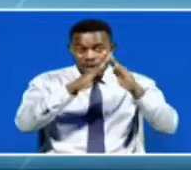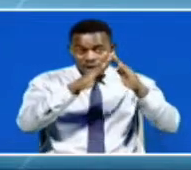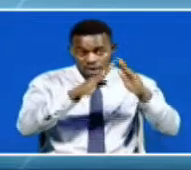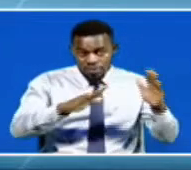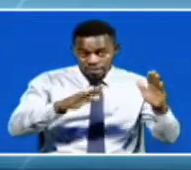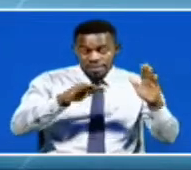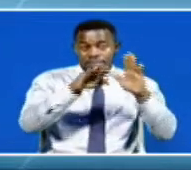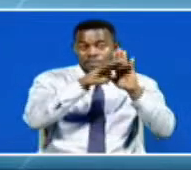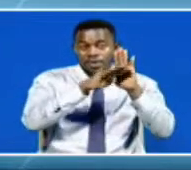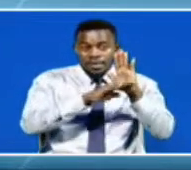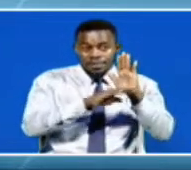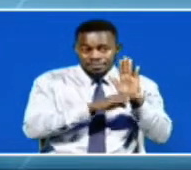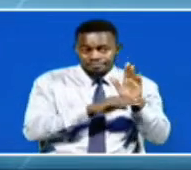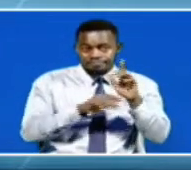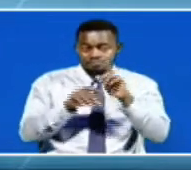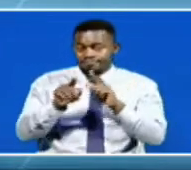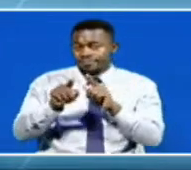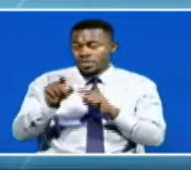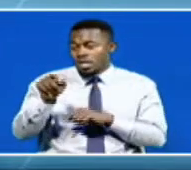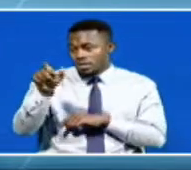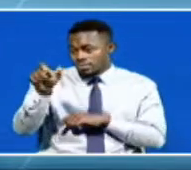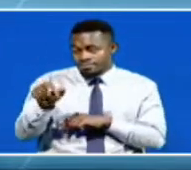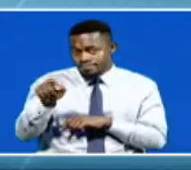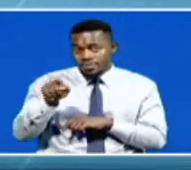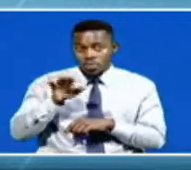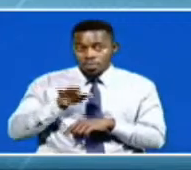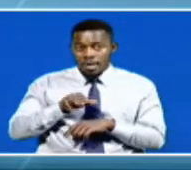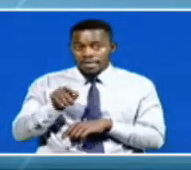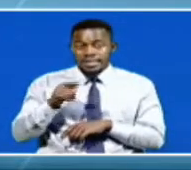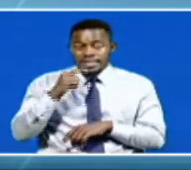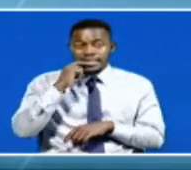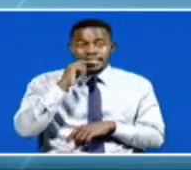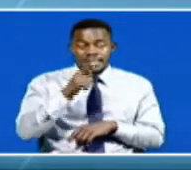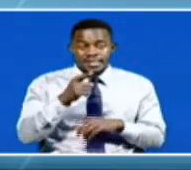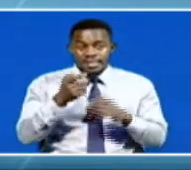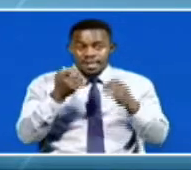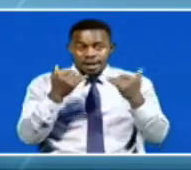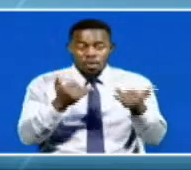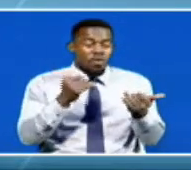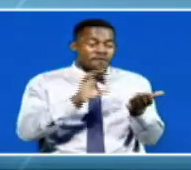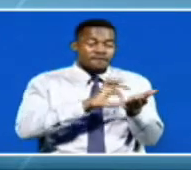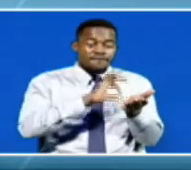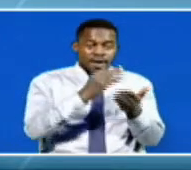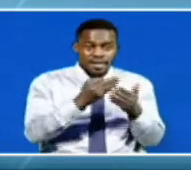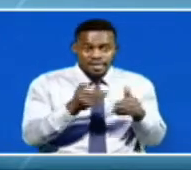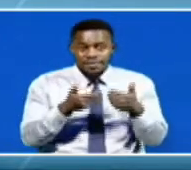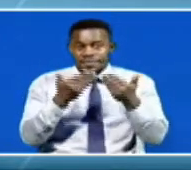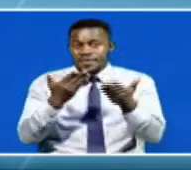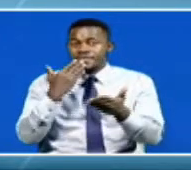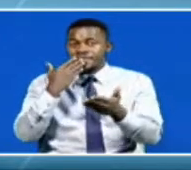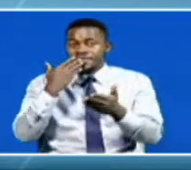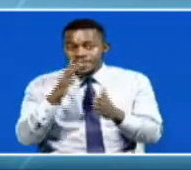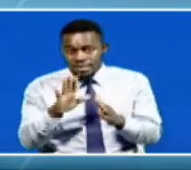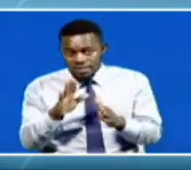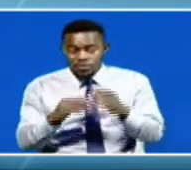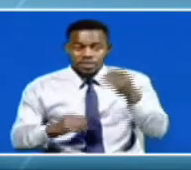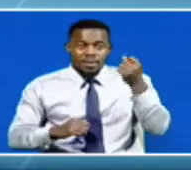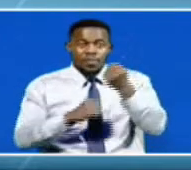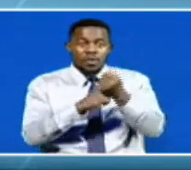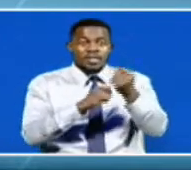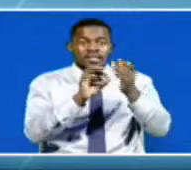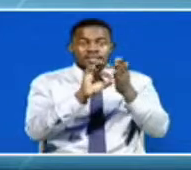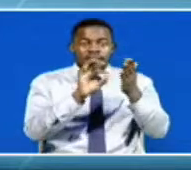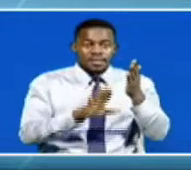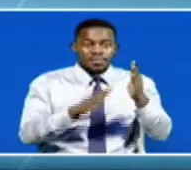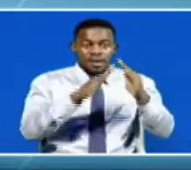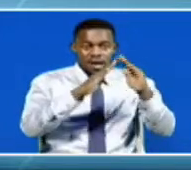of Kenya, said the levy will provide a pool of funds that will bridge the housing gap in the country. She added that it will enable the